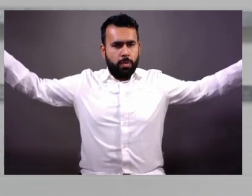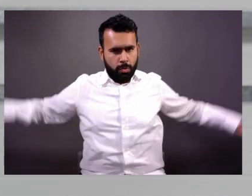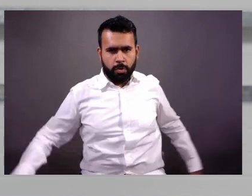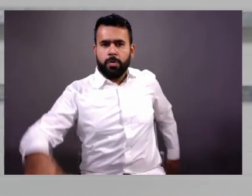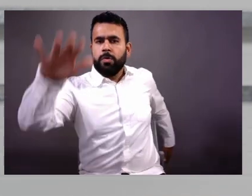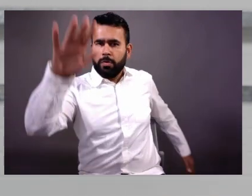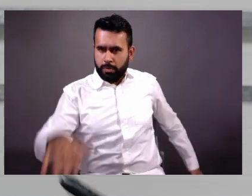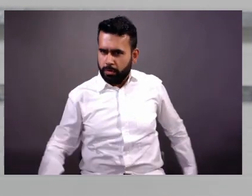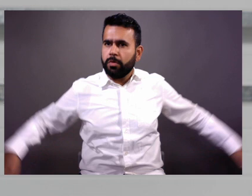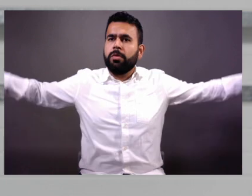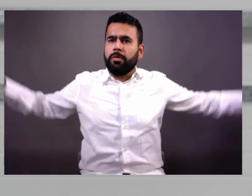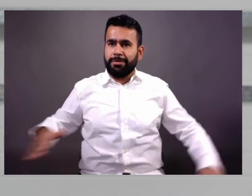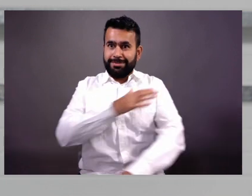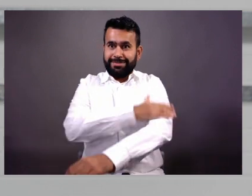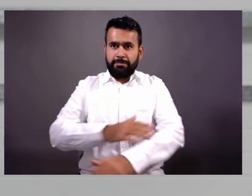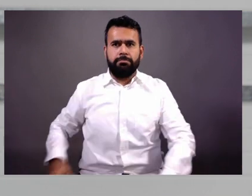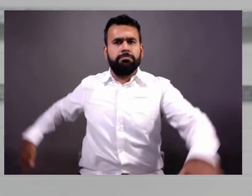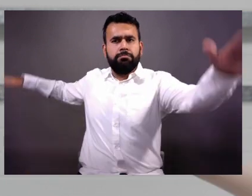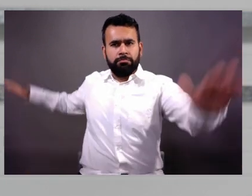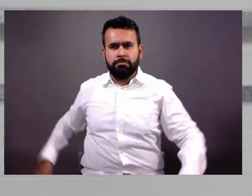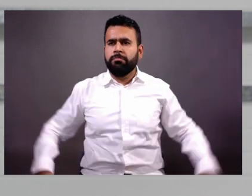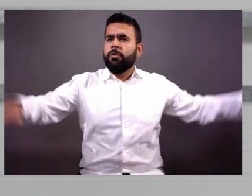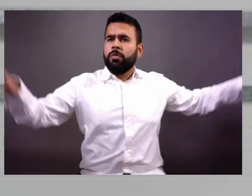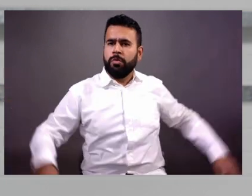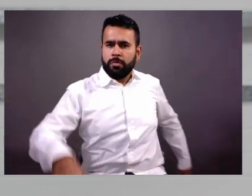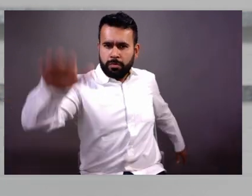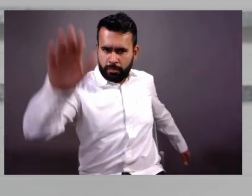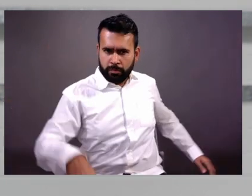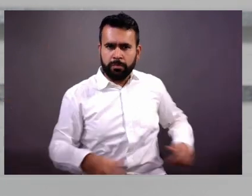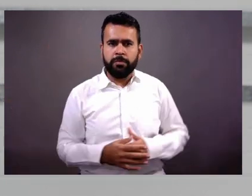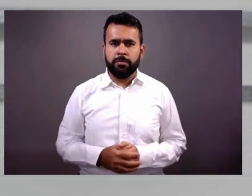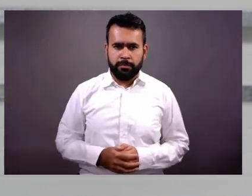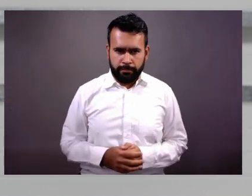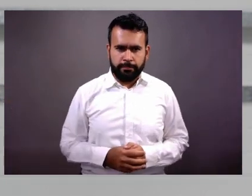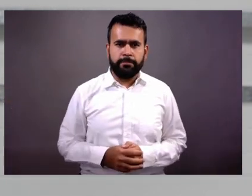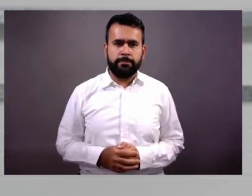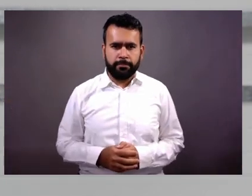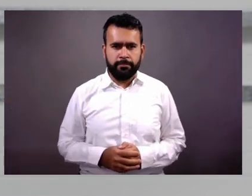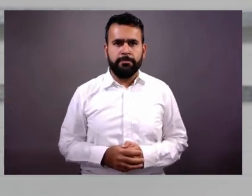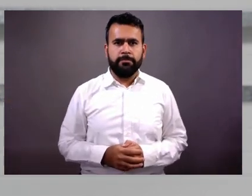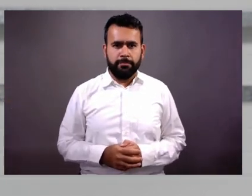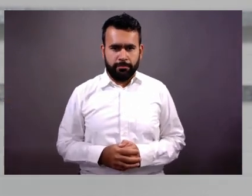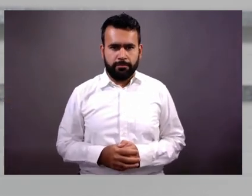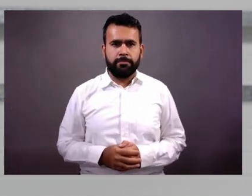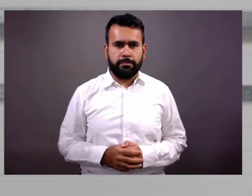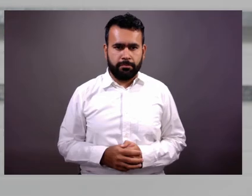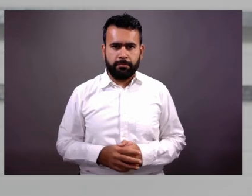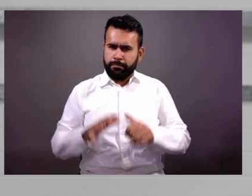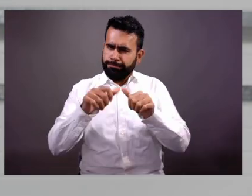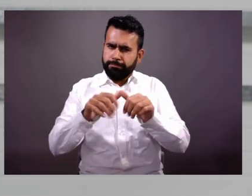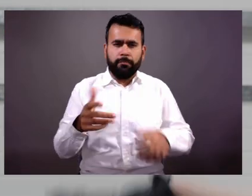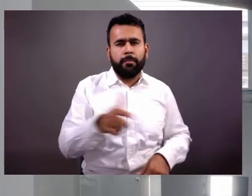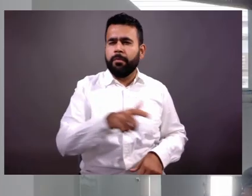is finding that hop, hop, hop, hop, and maybe you can also throw in a turn to a